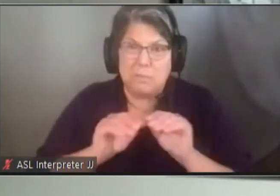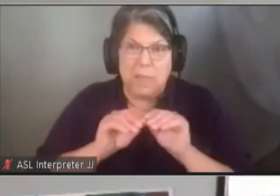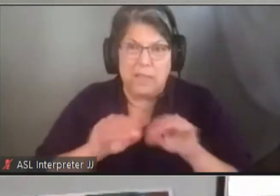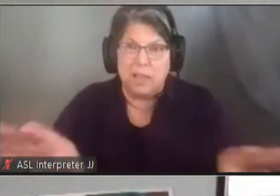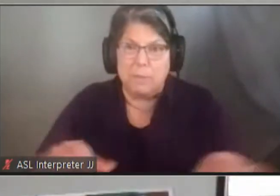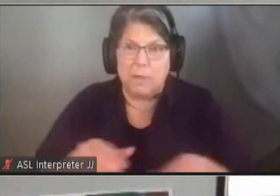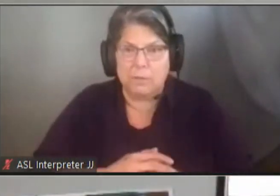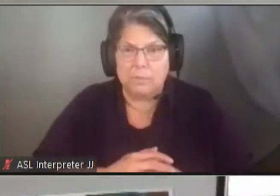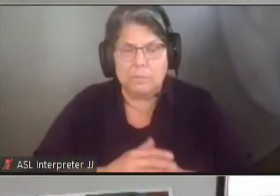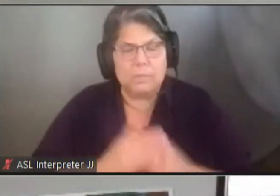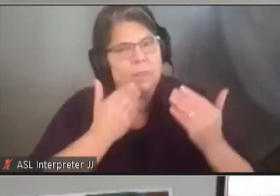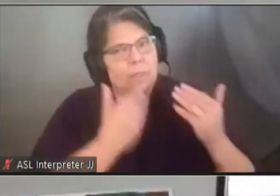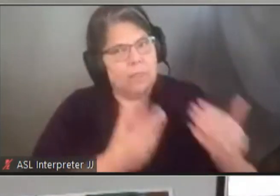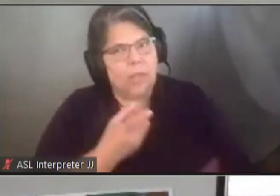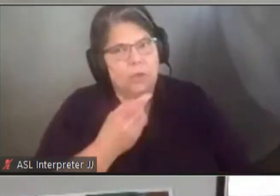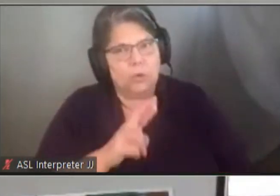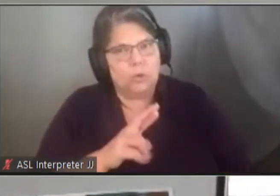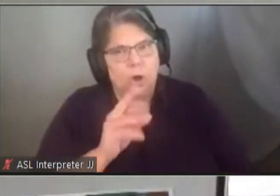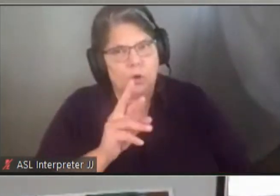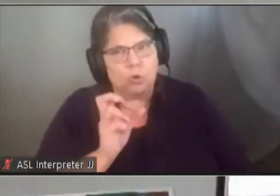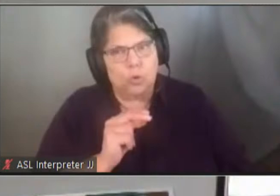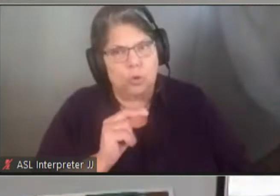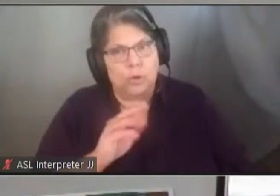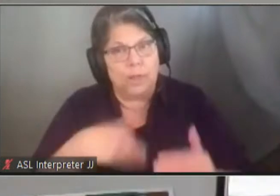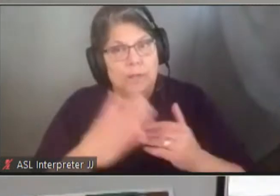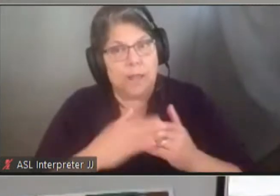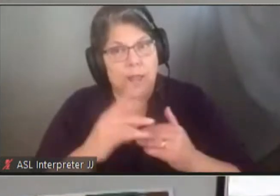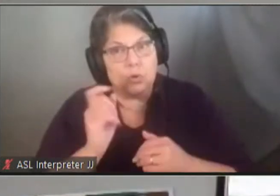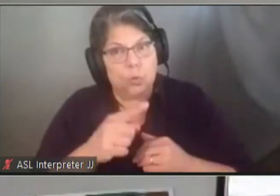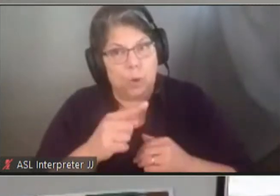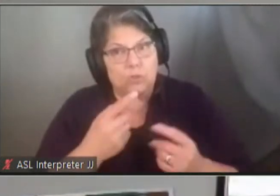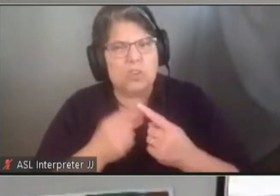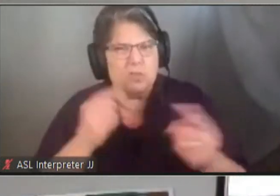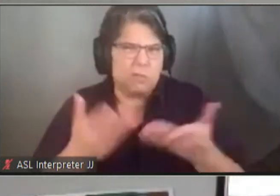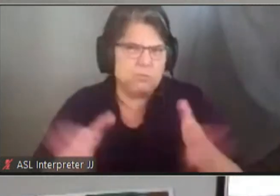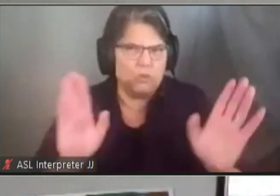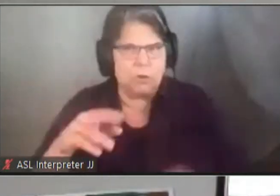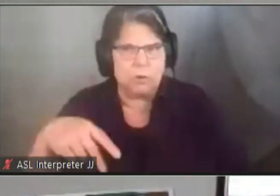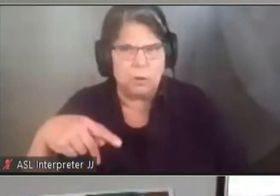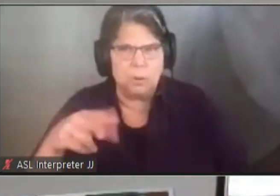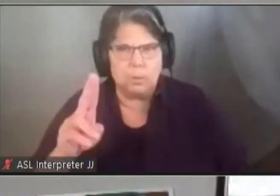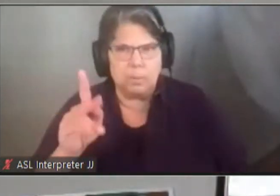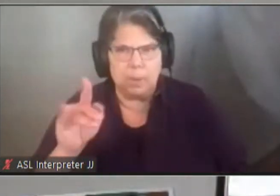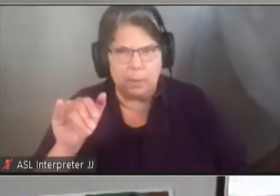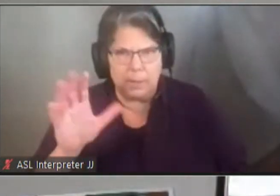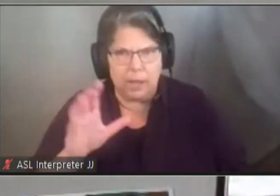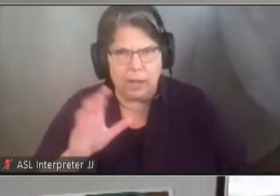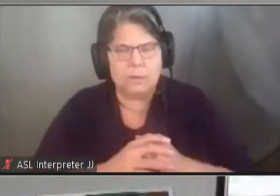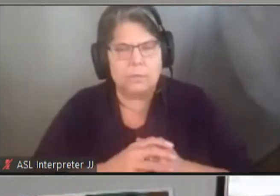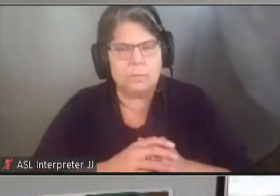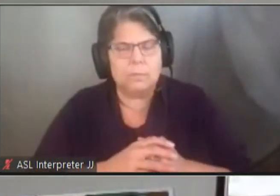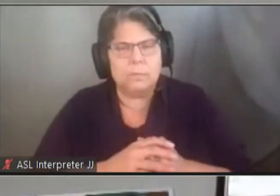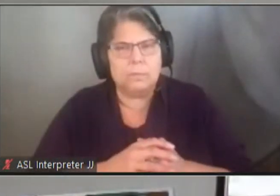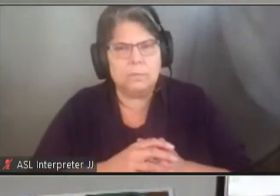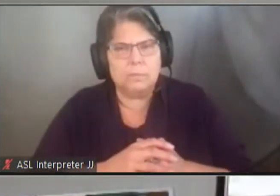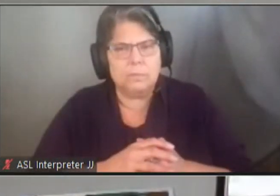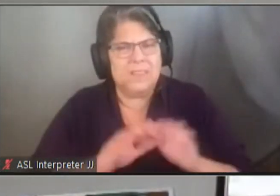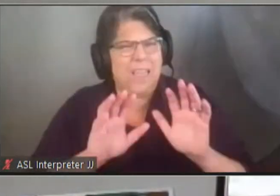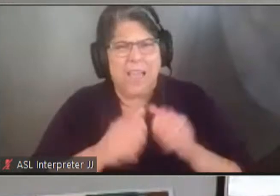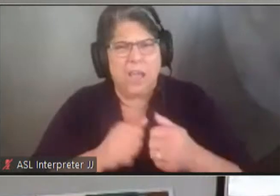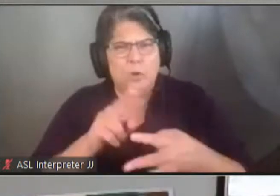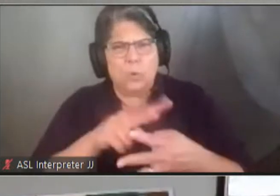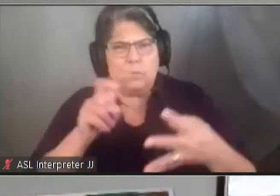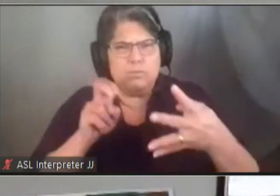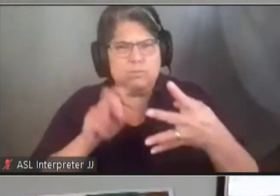Thank you, Dr. Coren. Our next question from the public is, how do we move to the next tier?